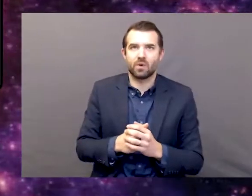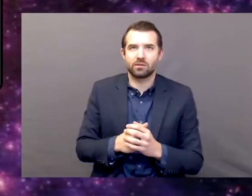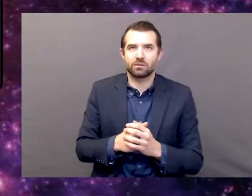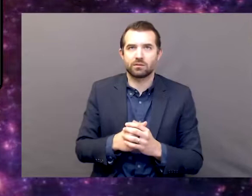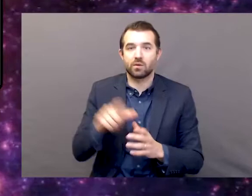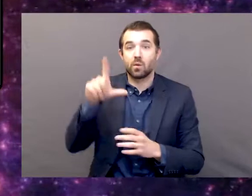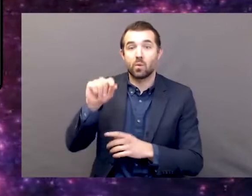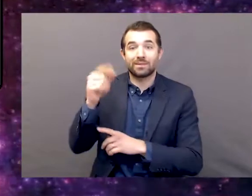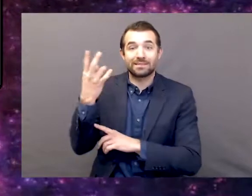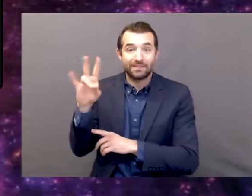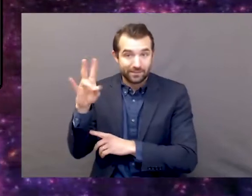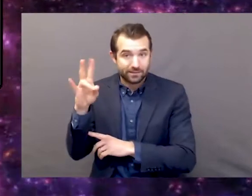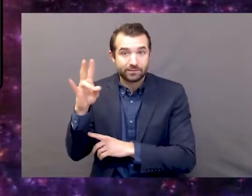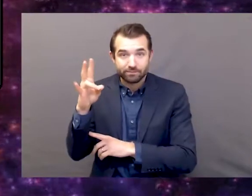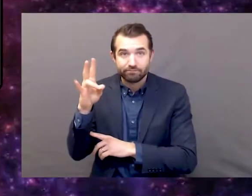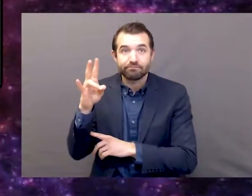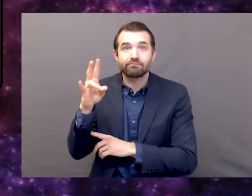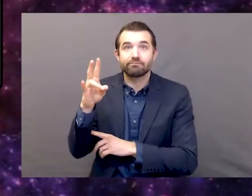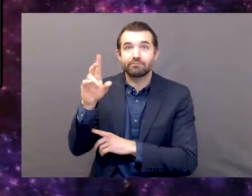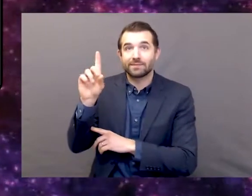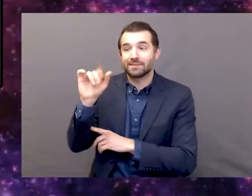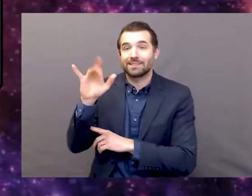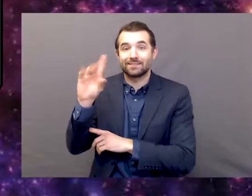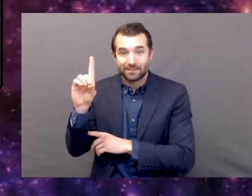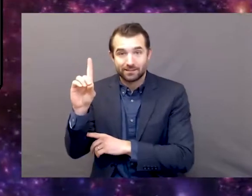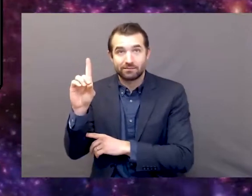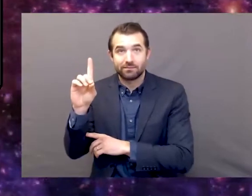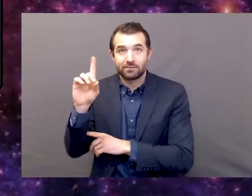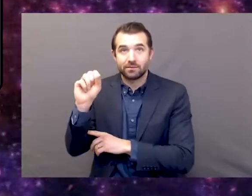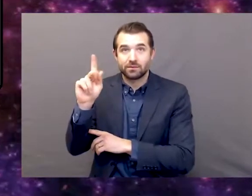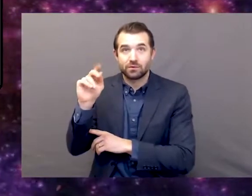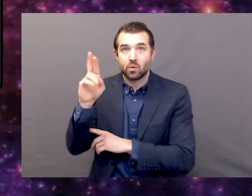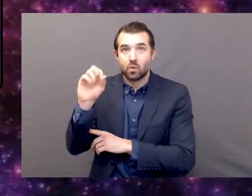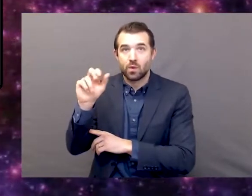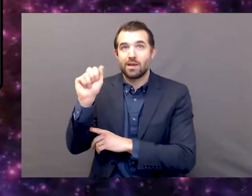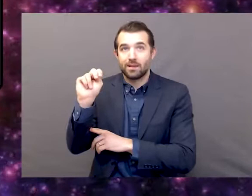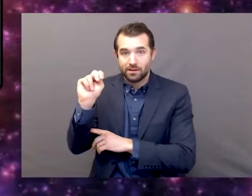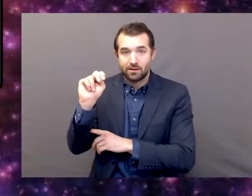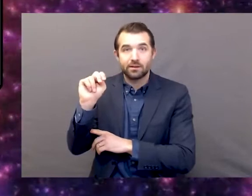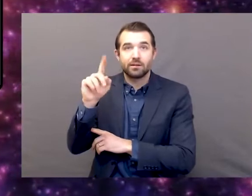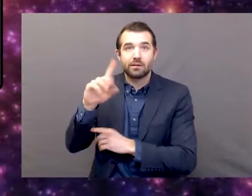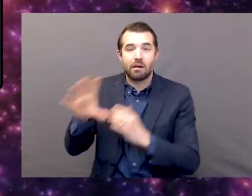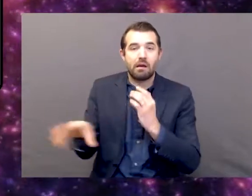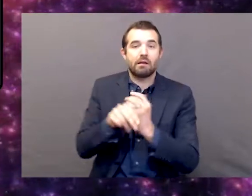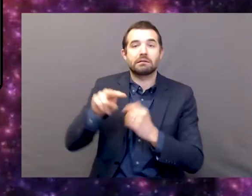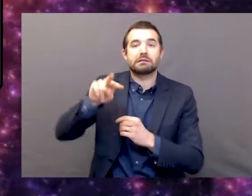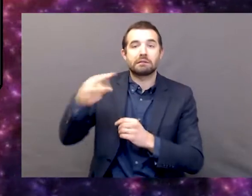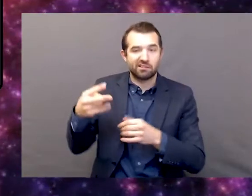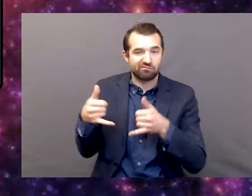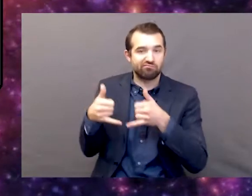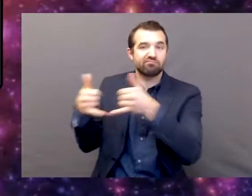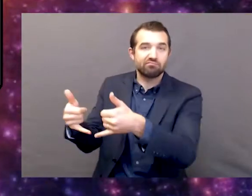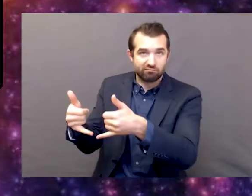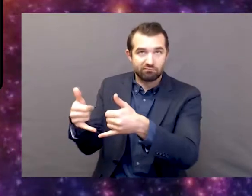Skorton added a second annual Distinguished Scholar Award so that each year sustained achievement at the Smithsonian in